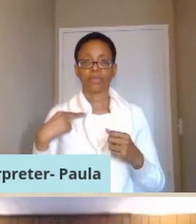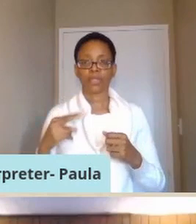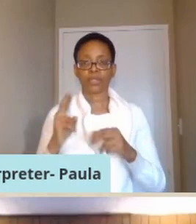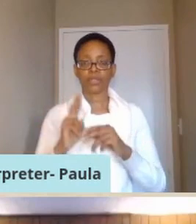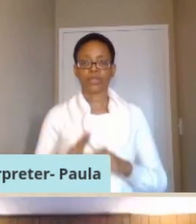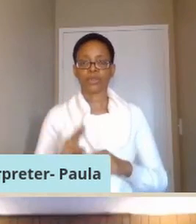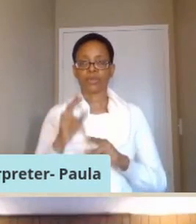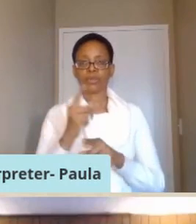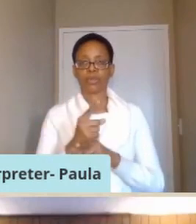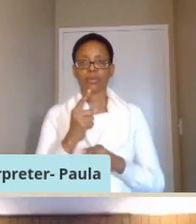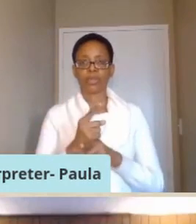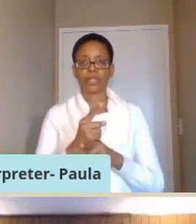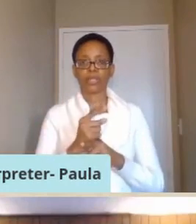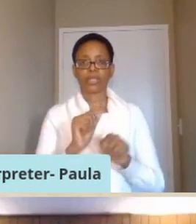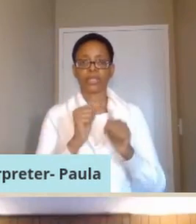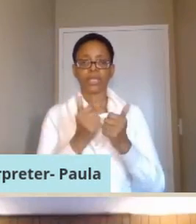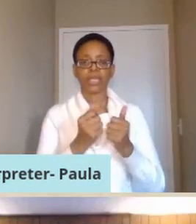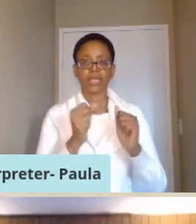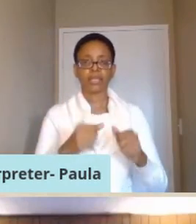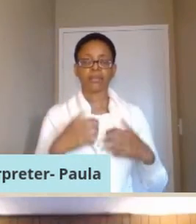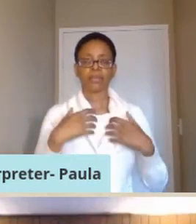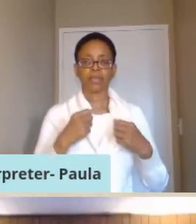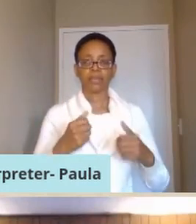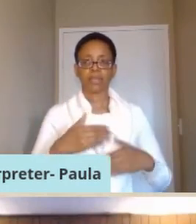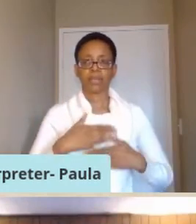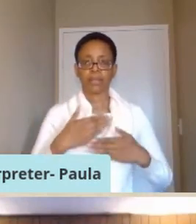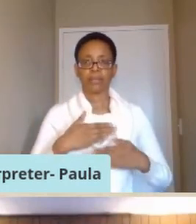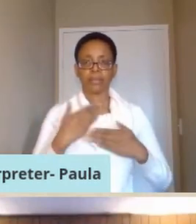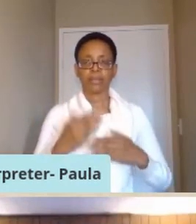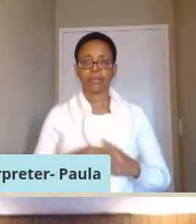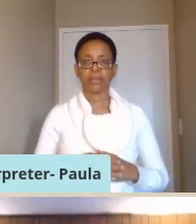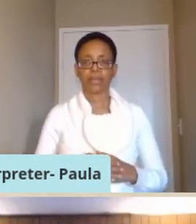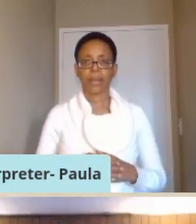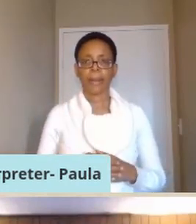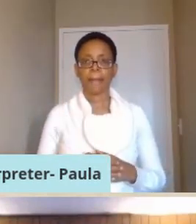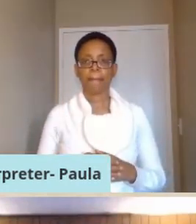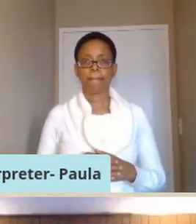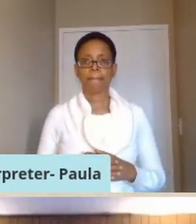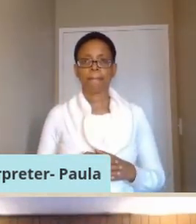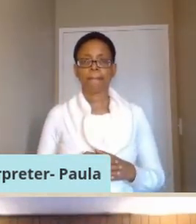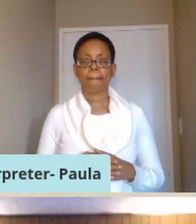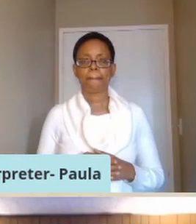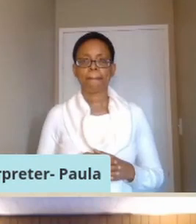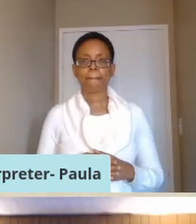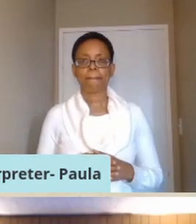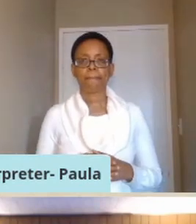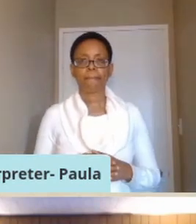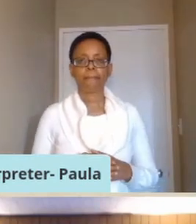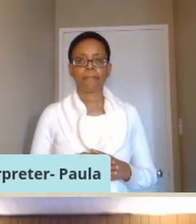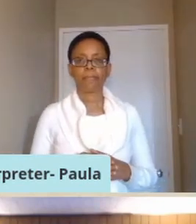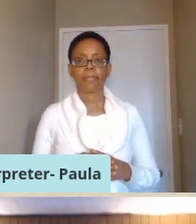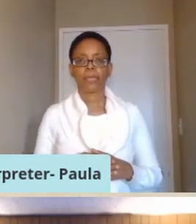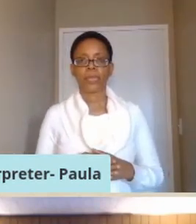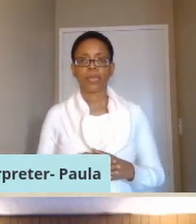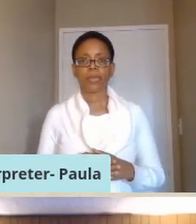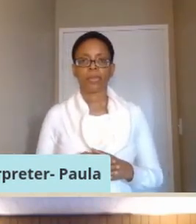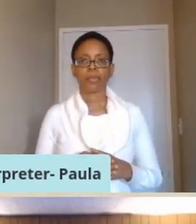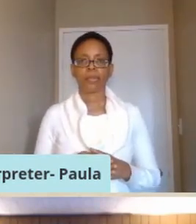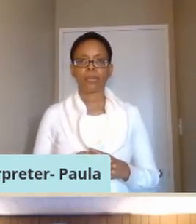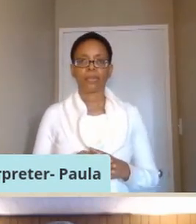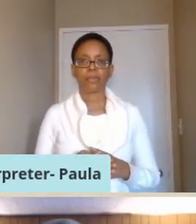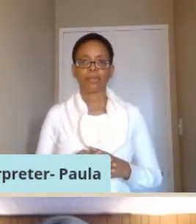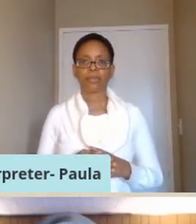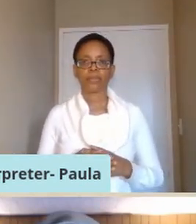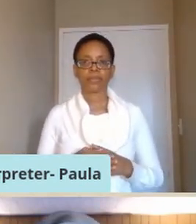properly. Ibn Sina and Said Nursi's approaches to mentally ill people can contribute to the